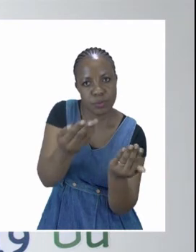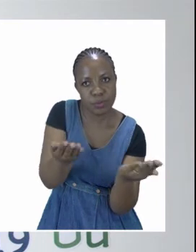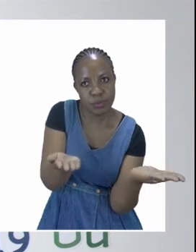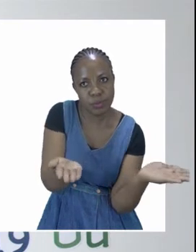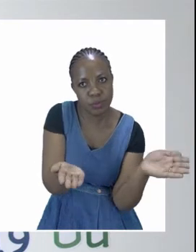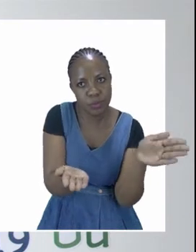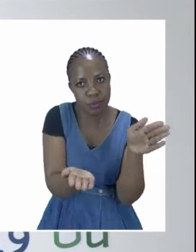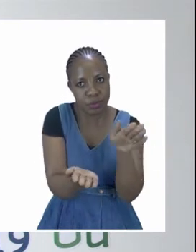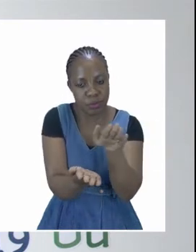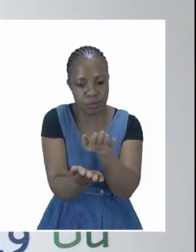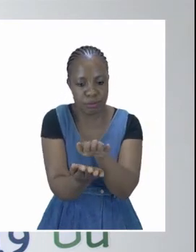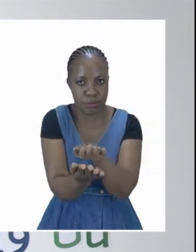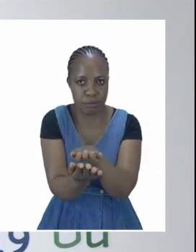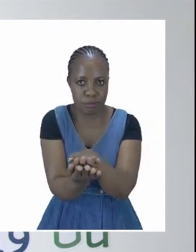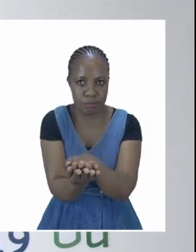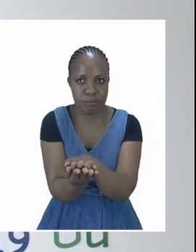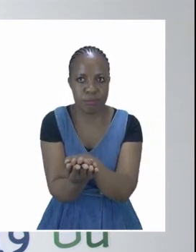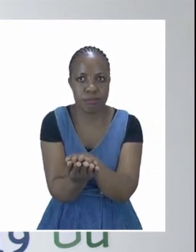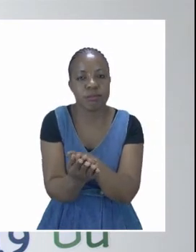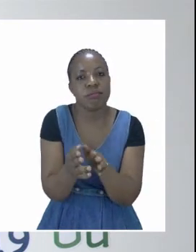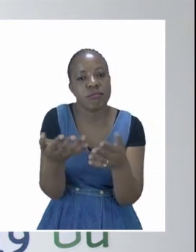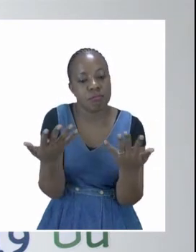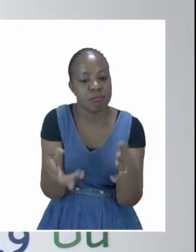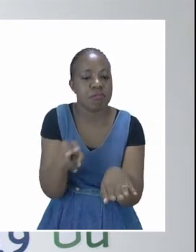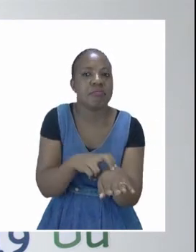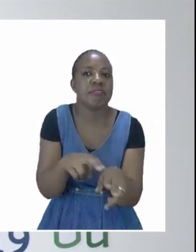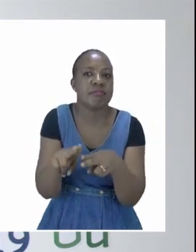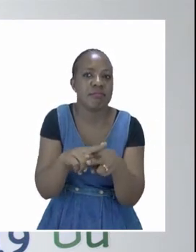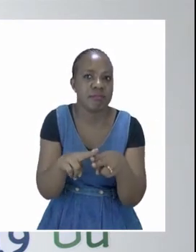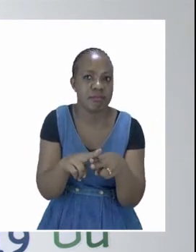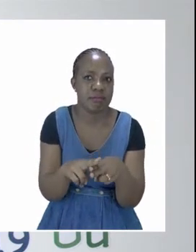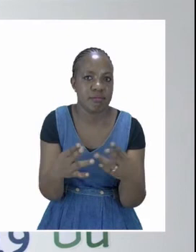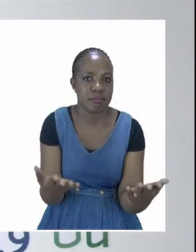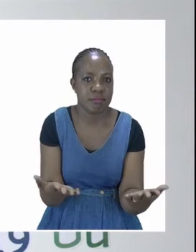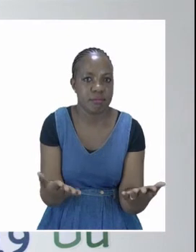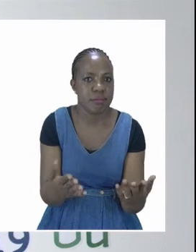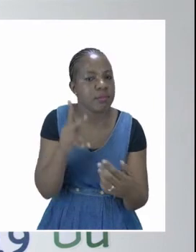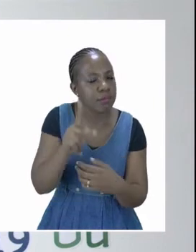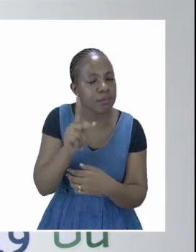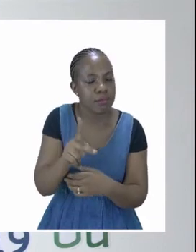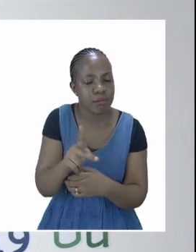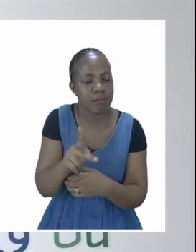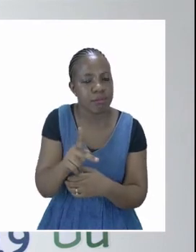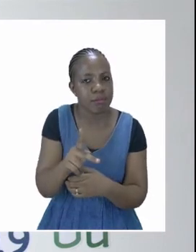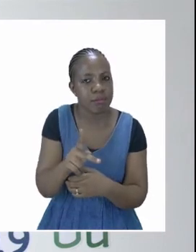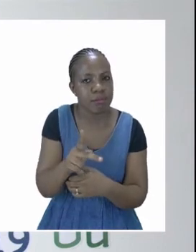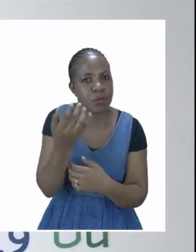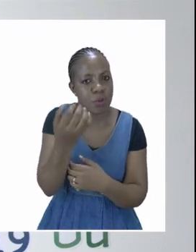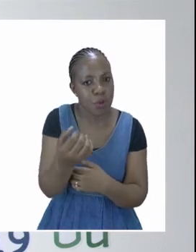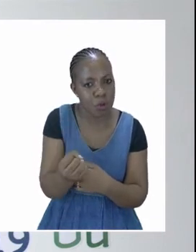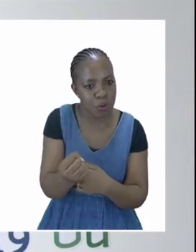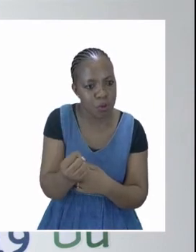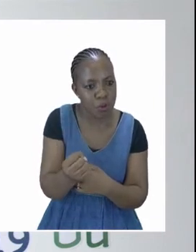it for ready to use. But there is more. We are also available on